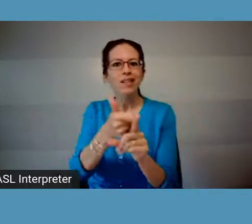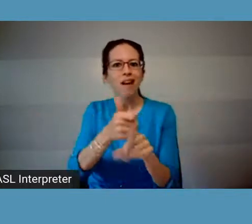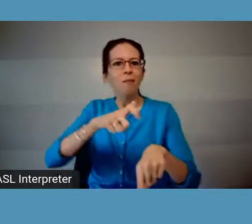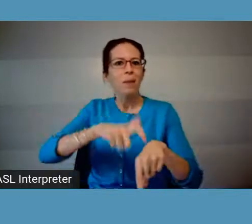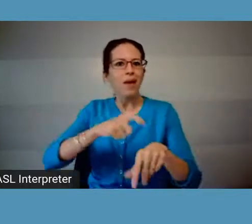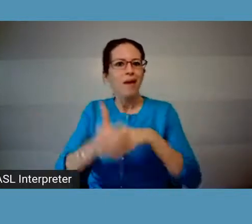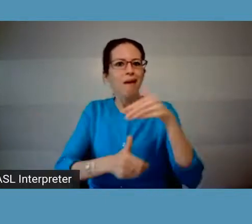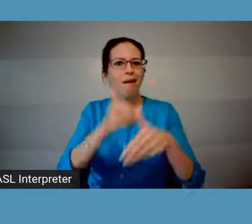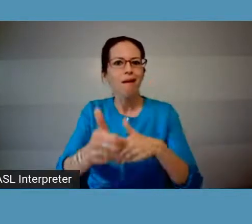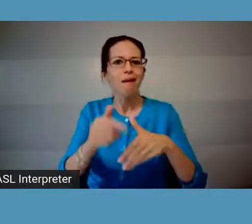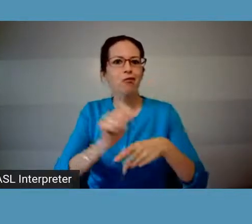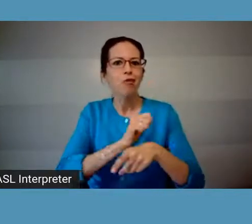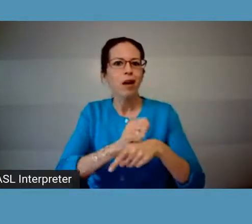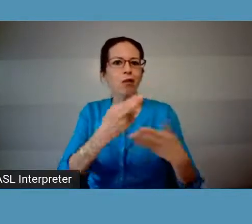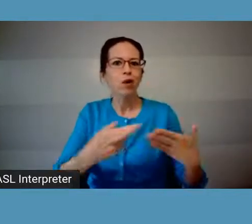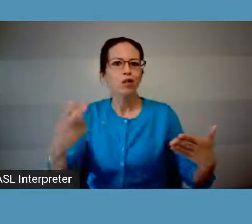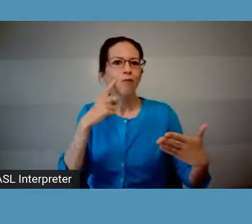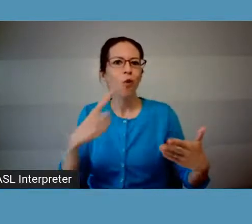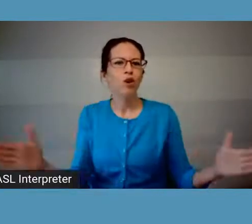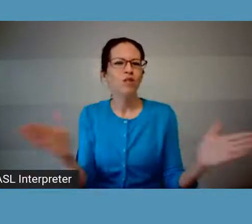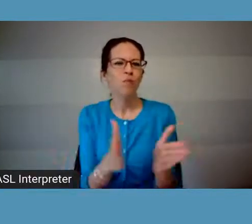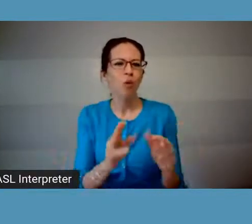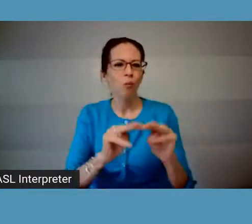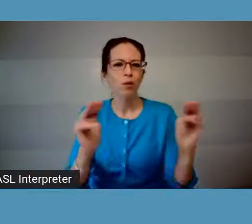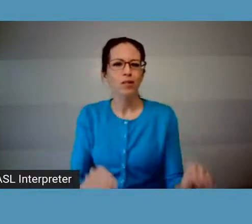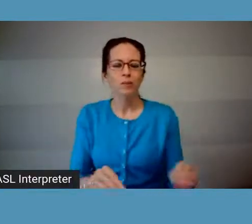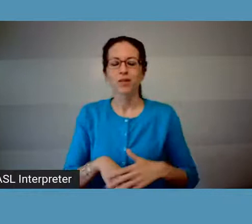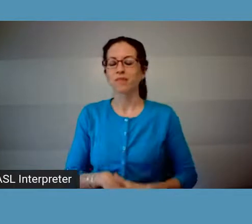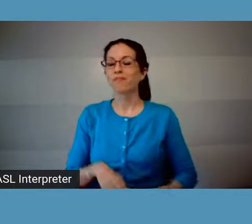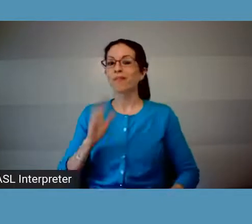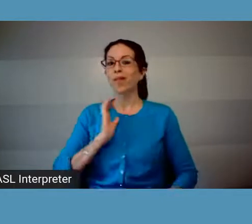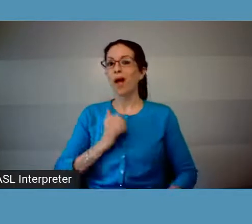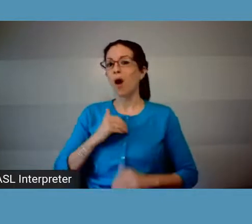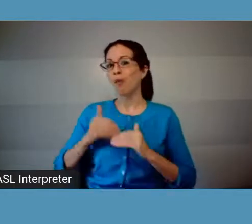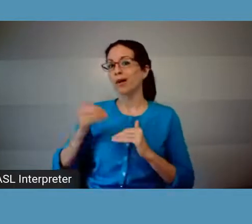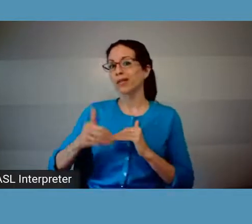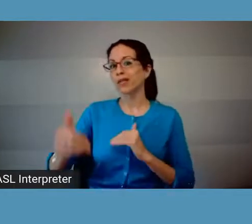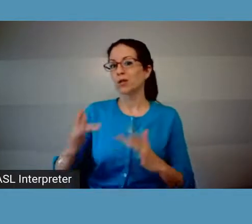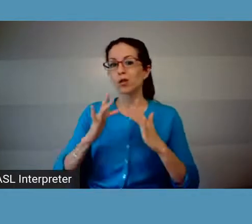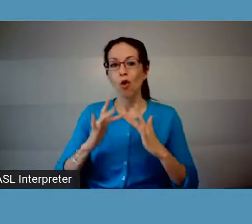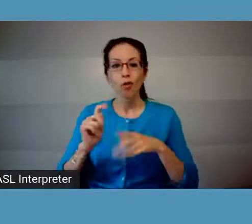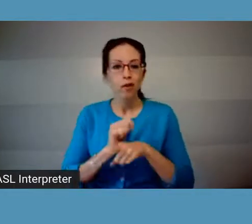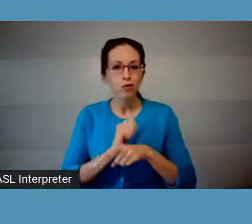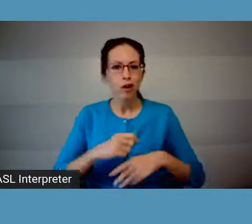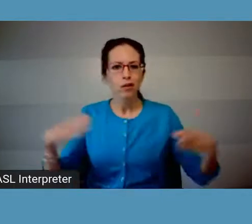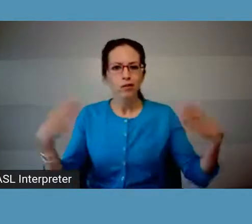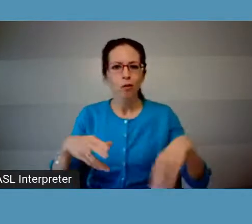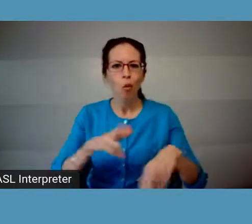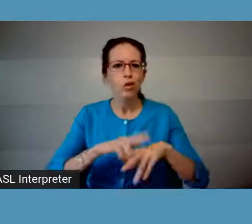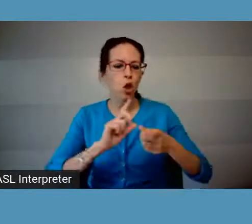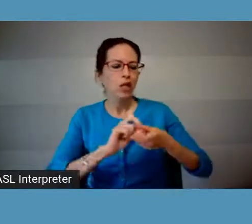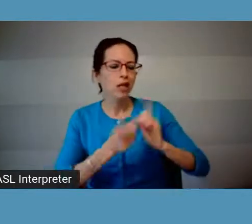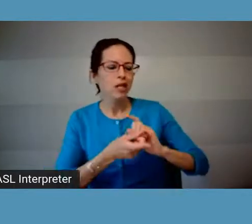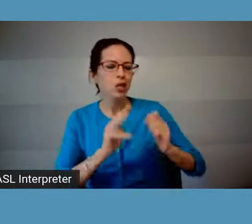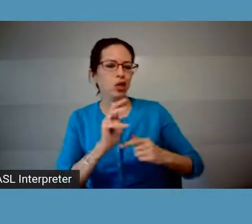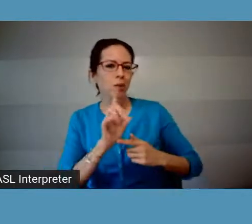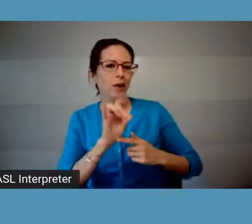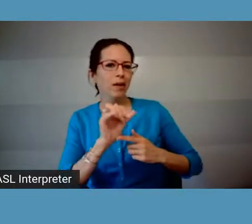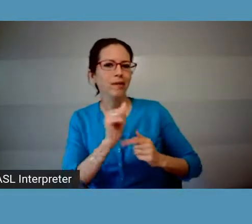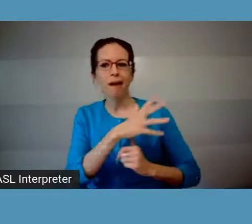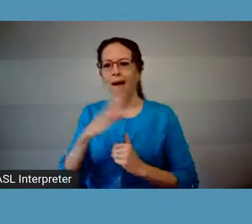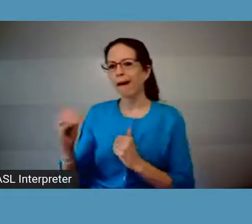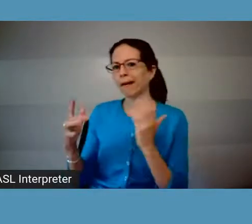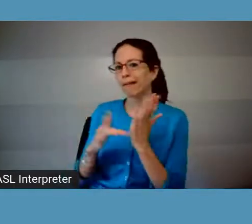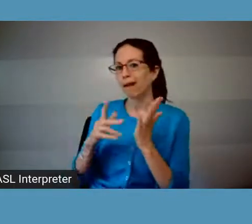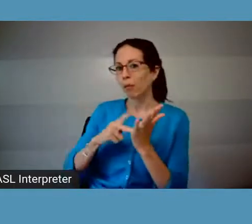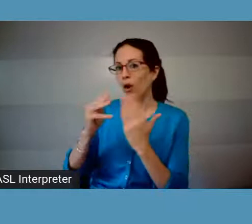museums. This inaugural series of online trainings focusing on digital media and technology topics is made possible by